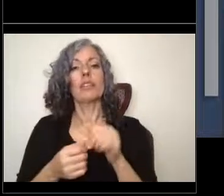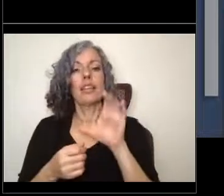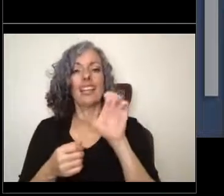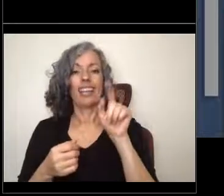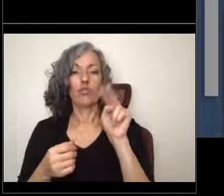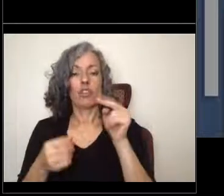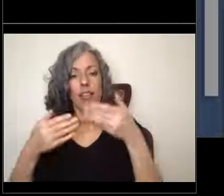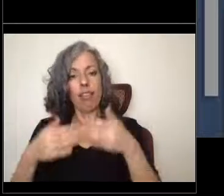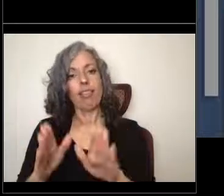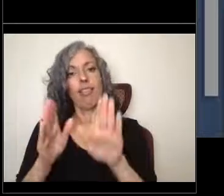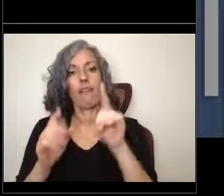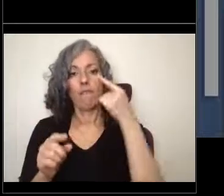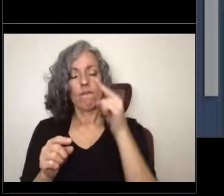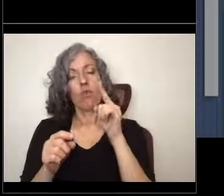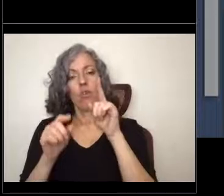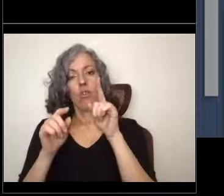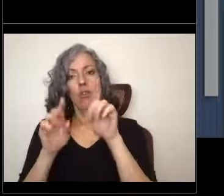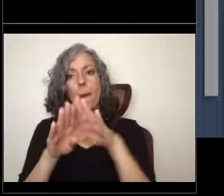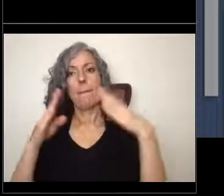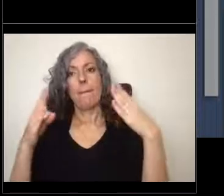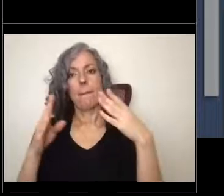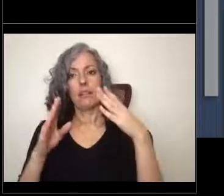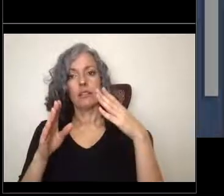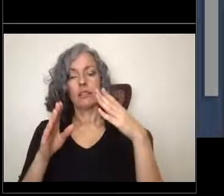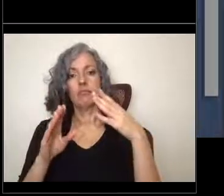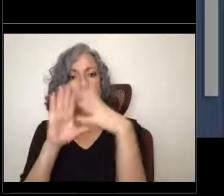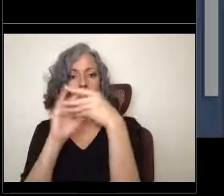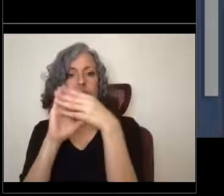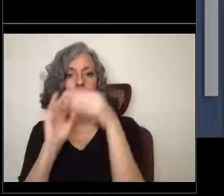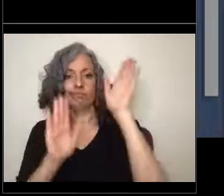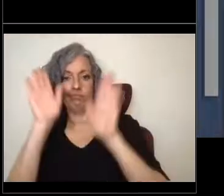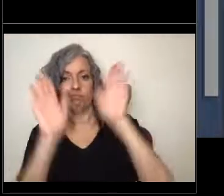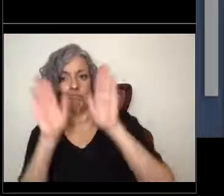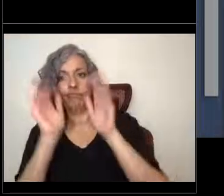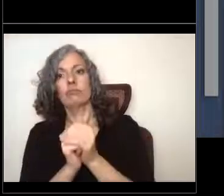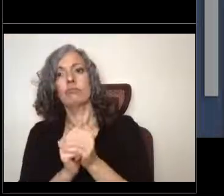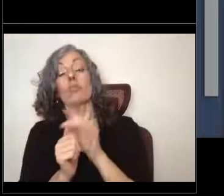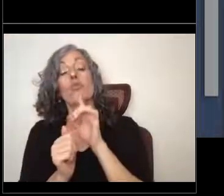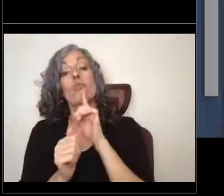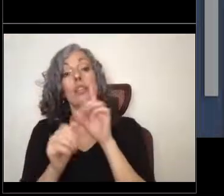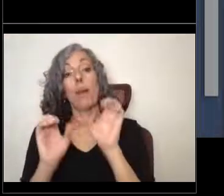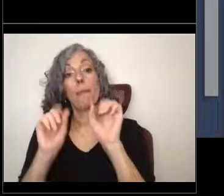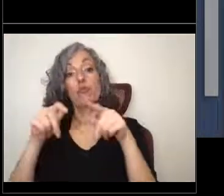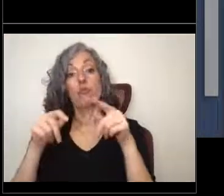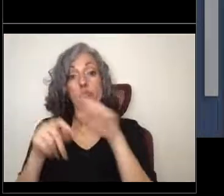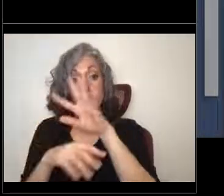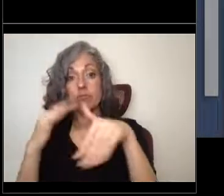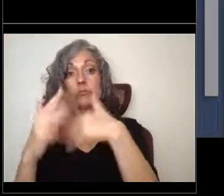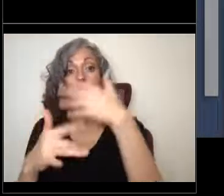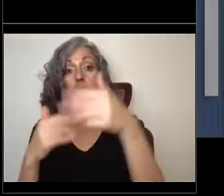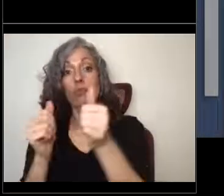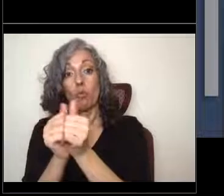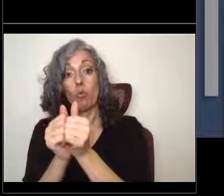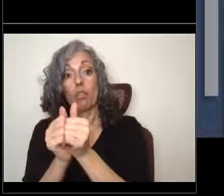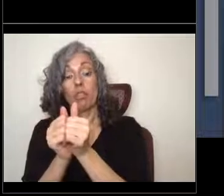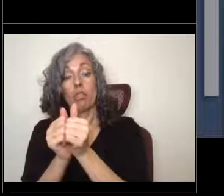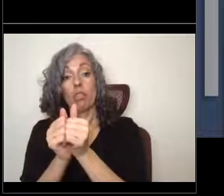for a public comment period on the draft thesis, and this really poses an opportunity to engage stakeholders